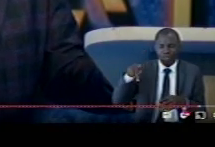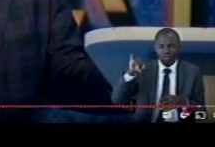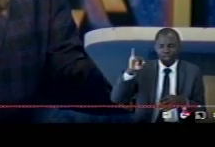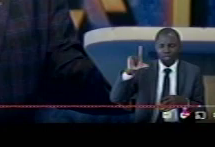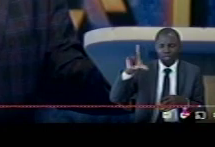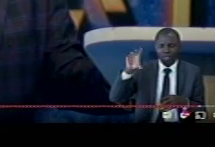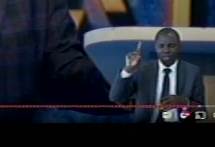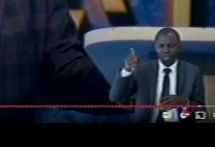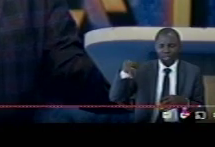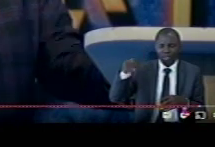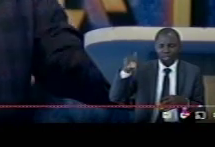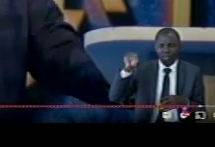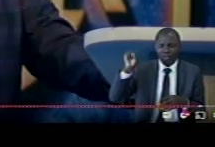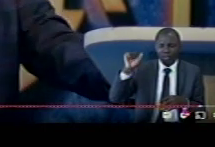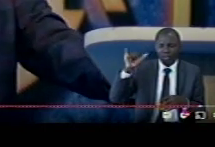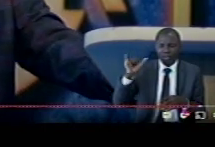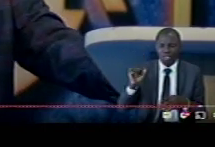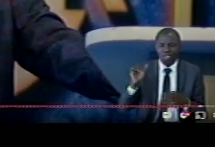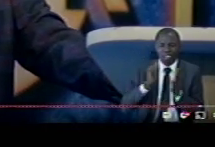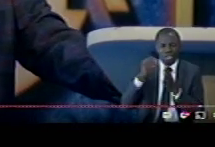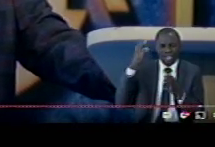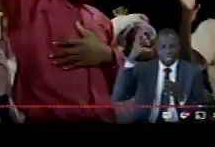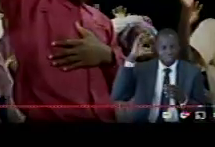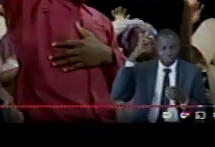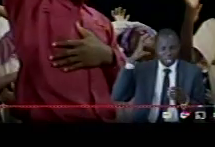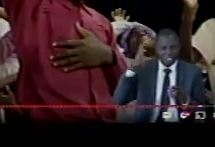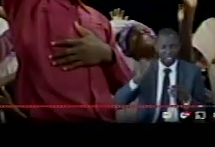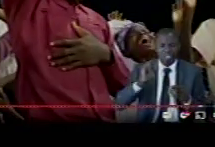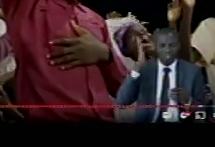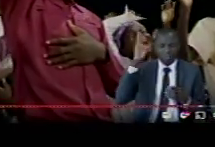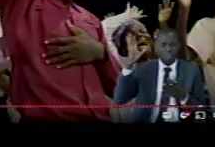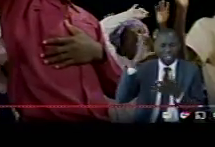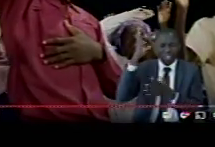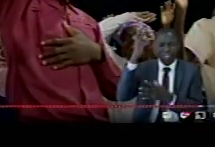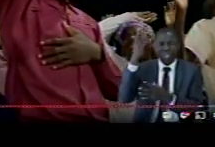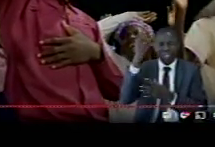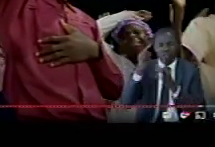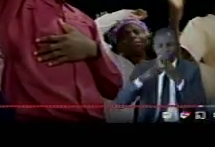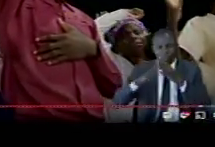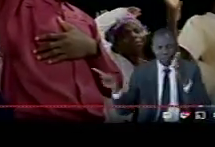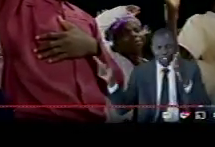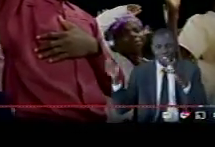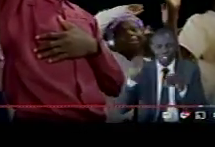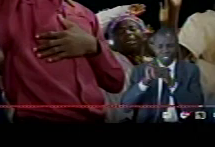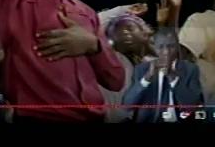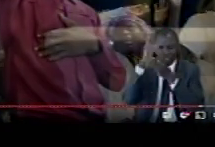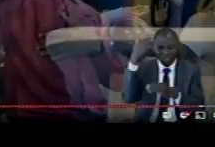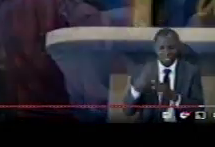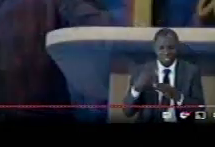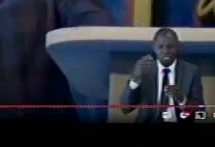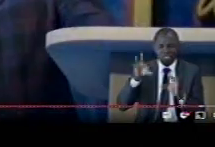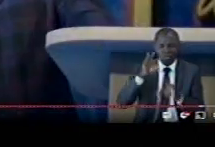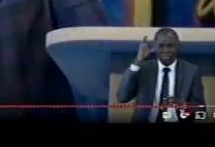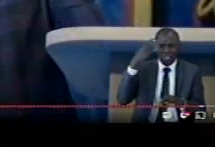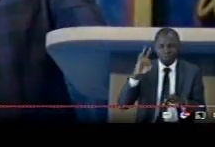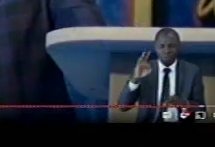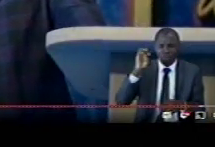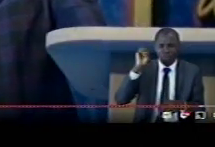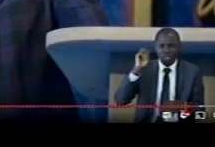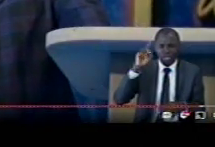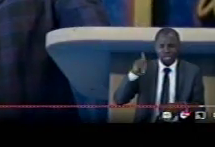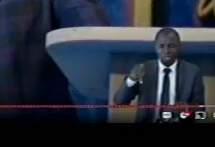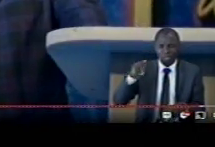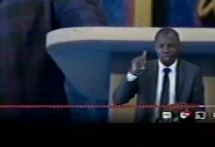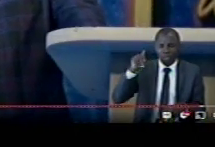that madness will vanish away right now. Spirit of epilepsy and spirit